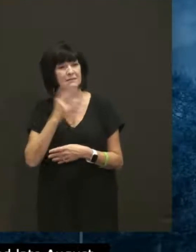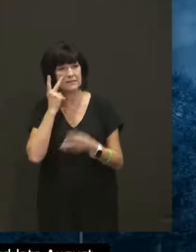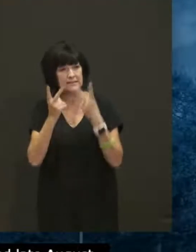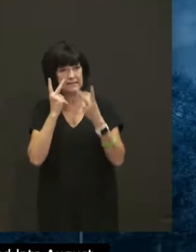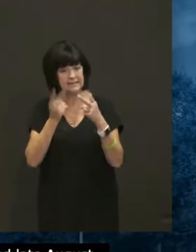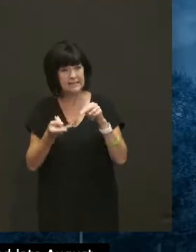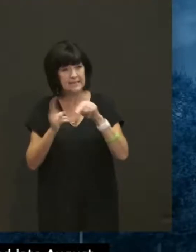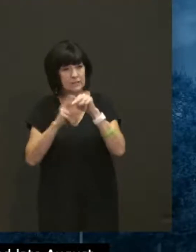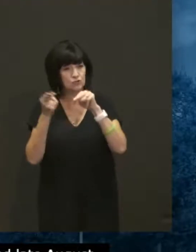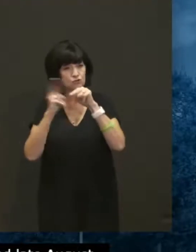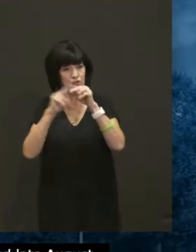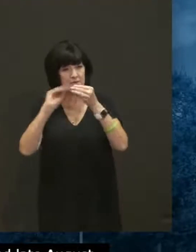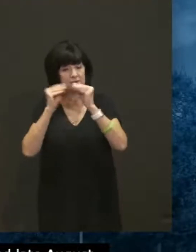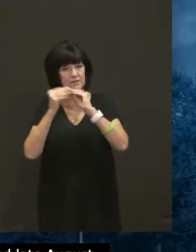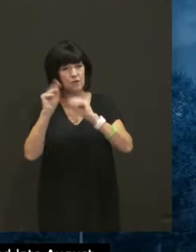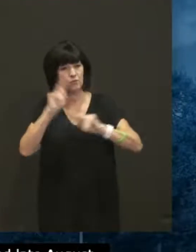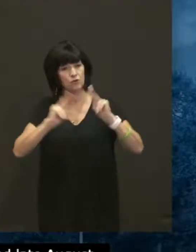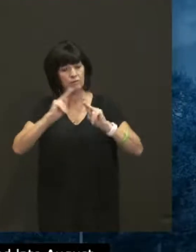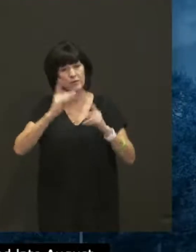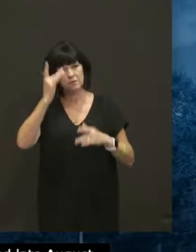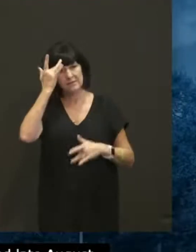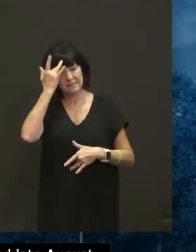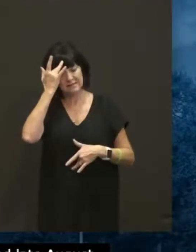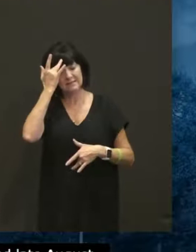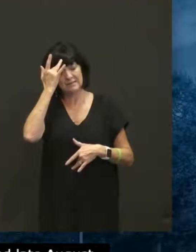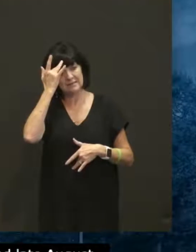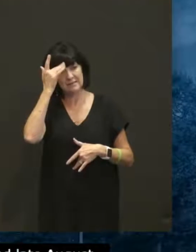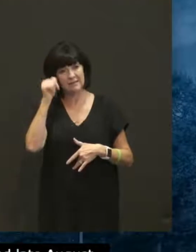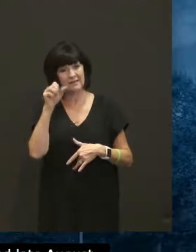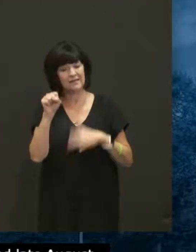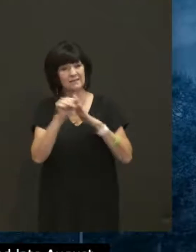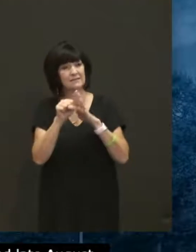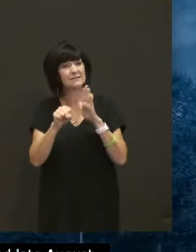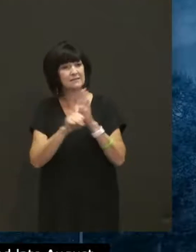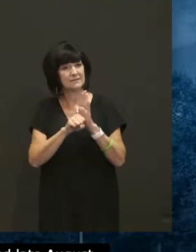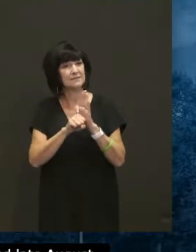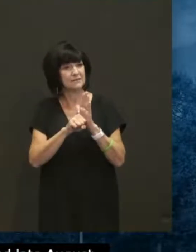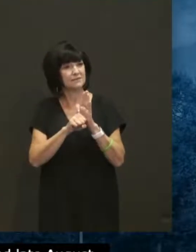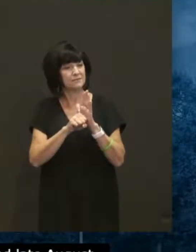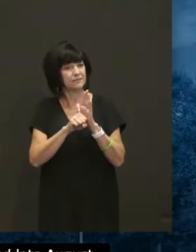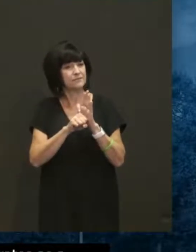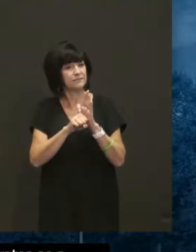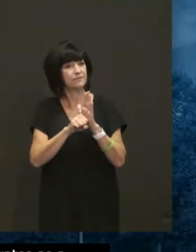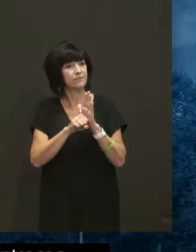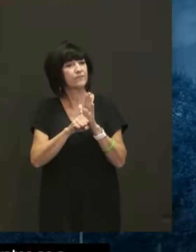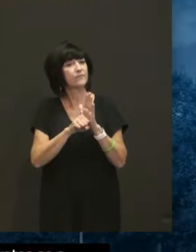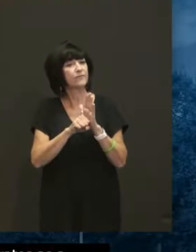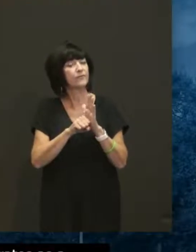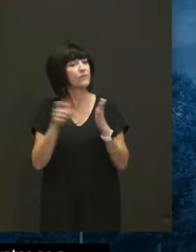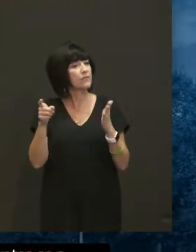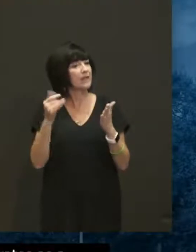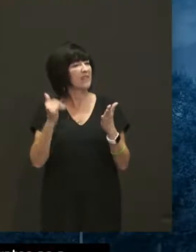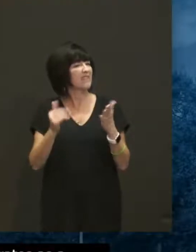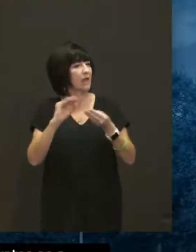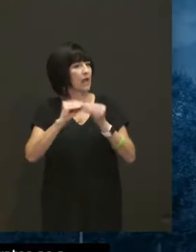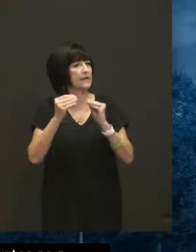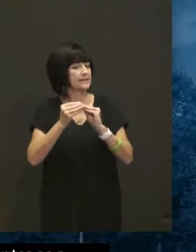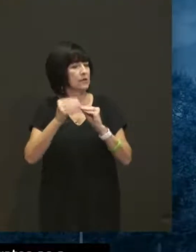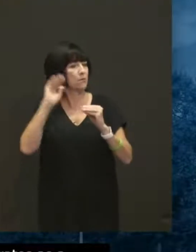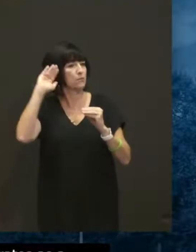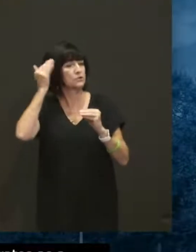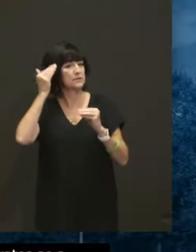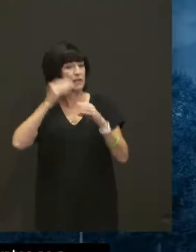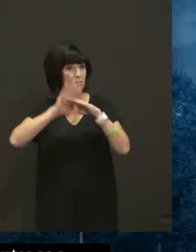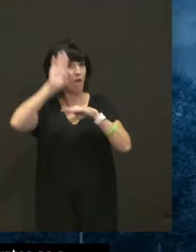our case rates as a state, and although luckily that appears to maybe be leveling off right now,